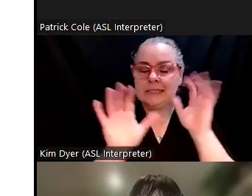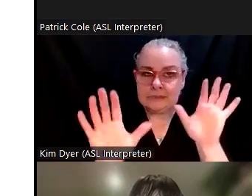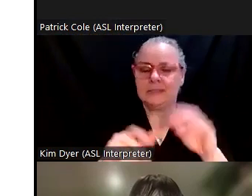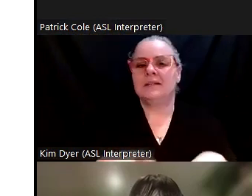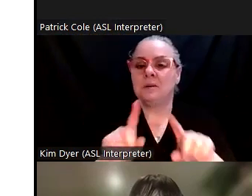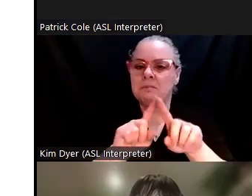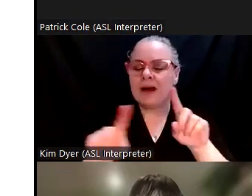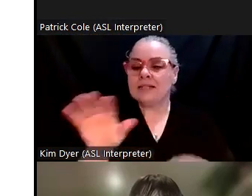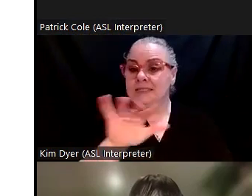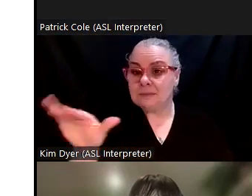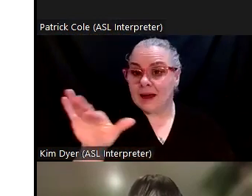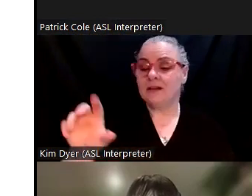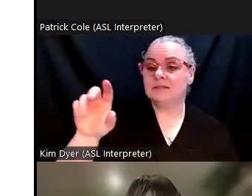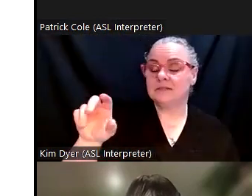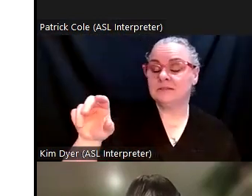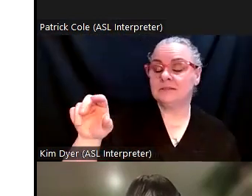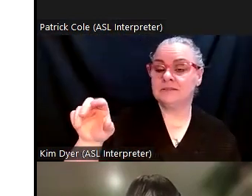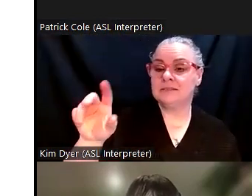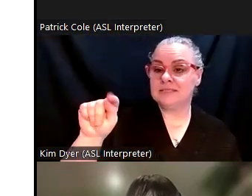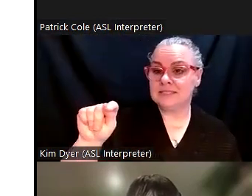It's spelled